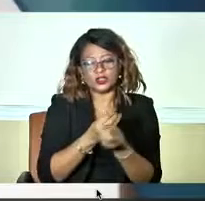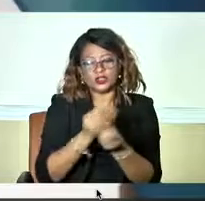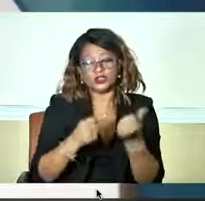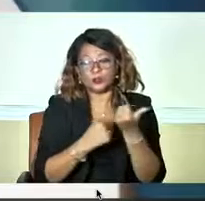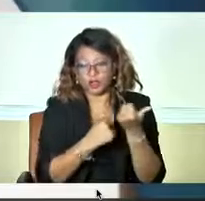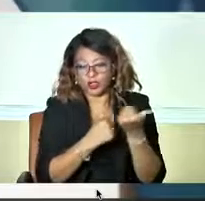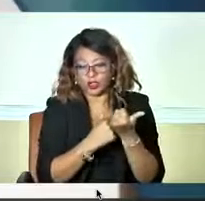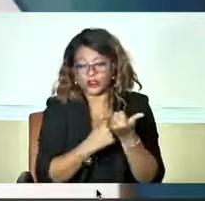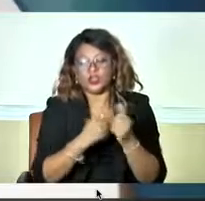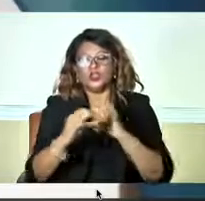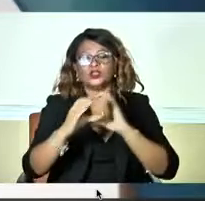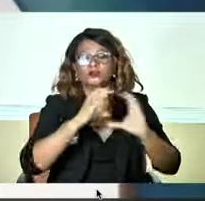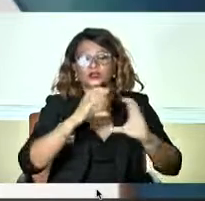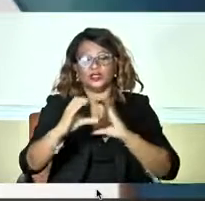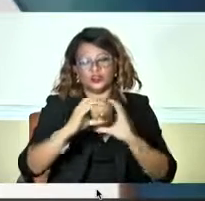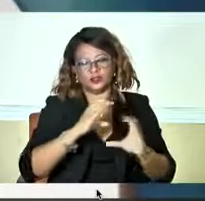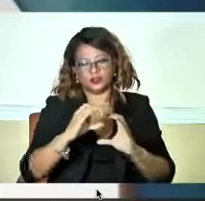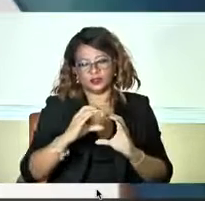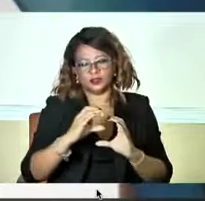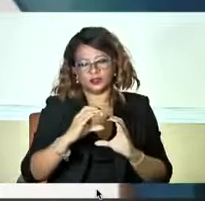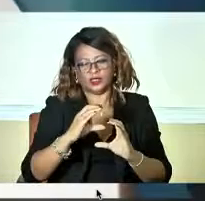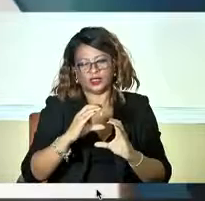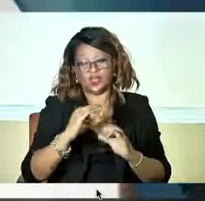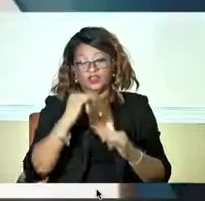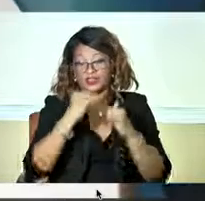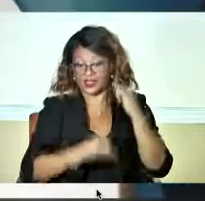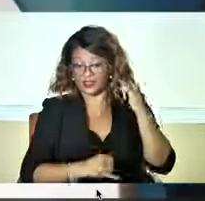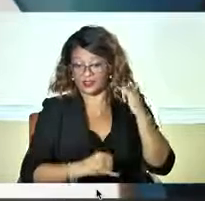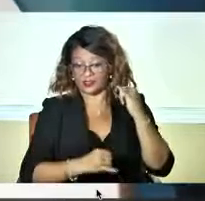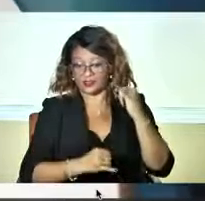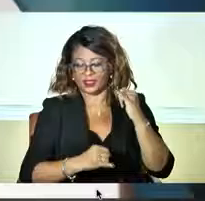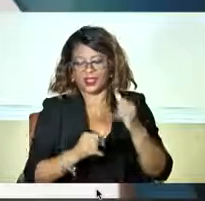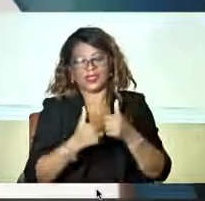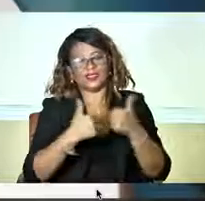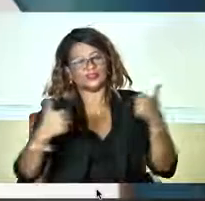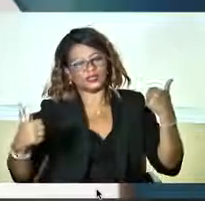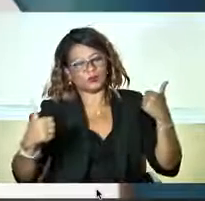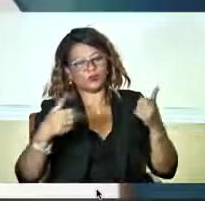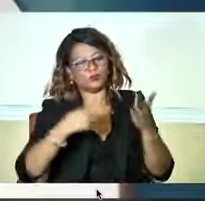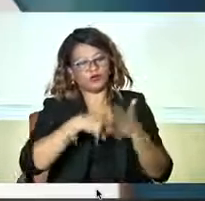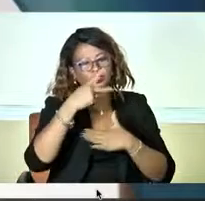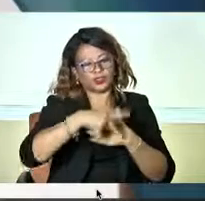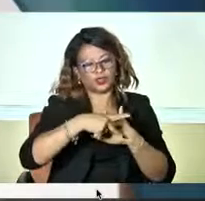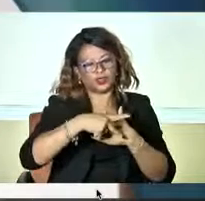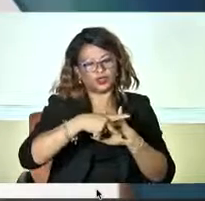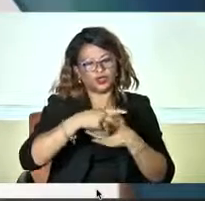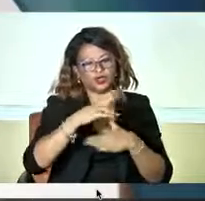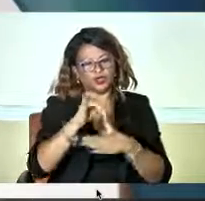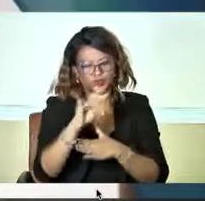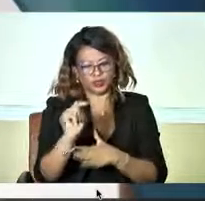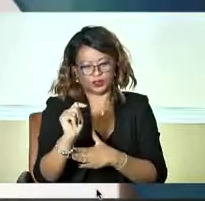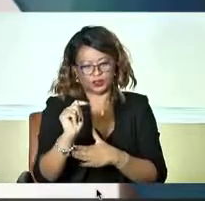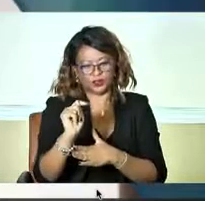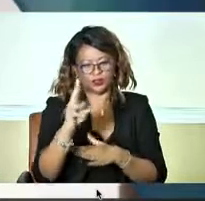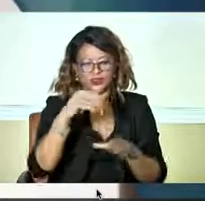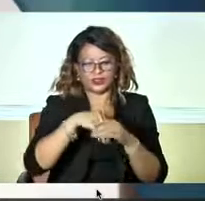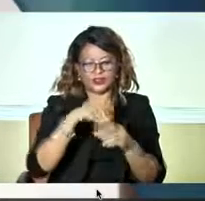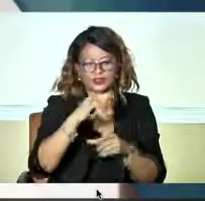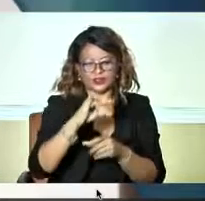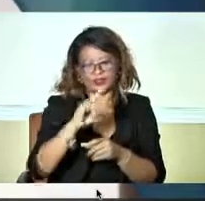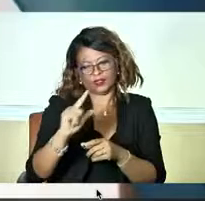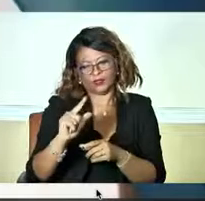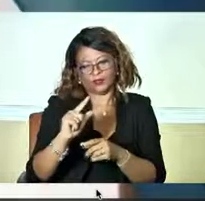support, communications, and finally, a separate project execution unit within